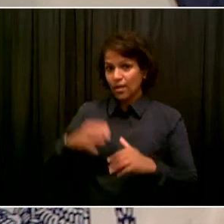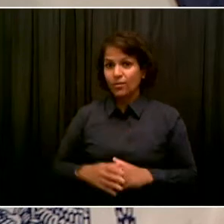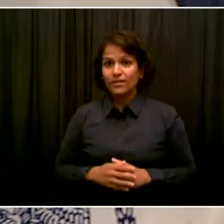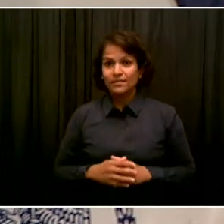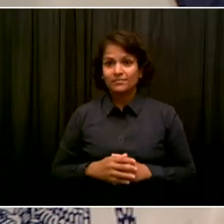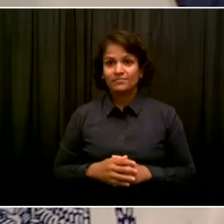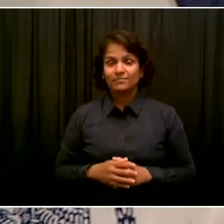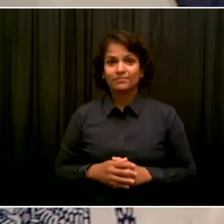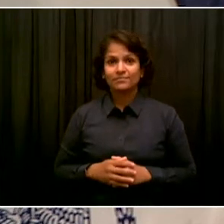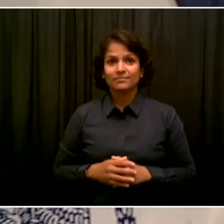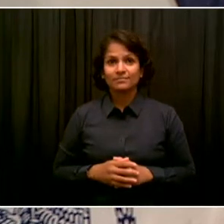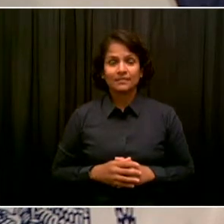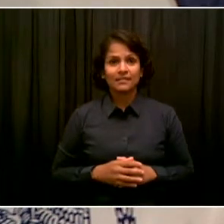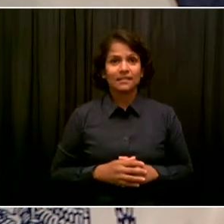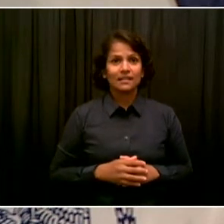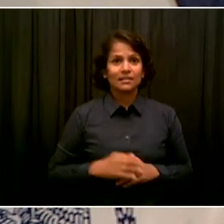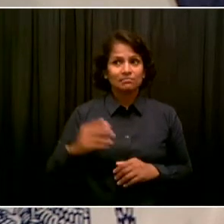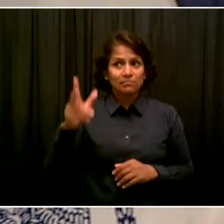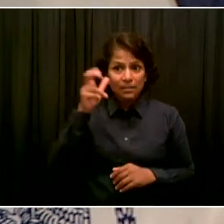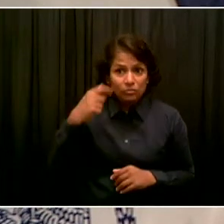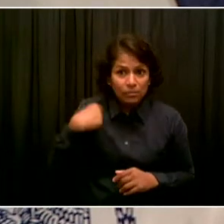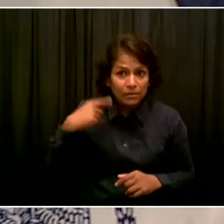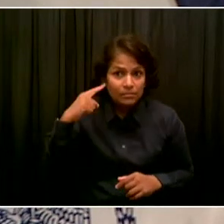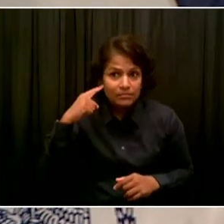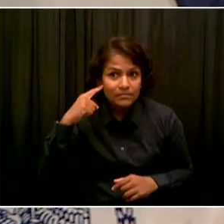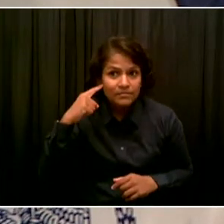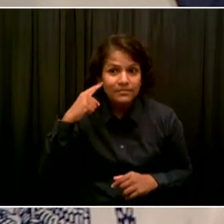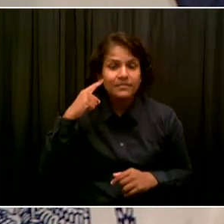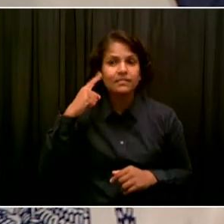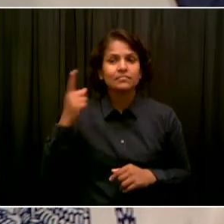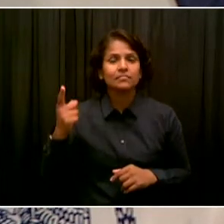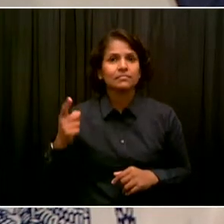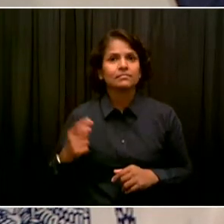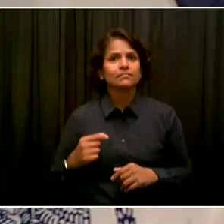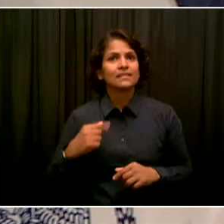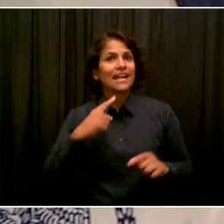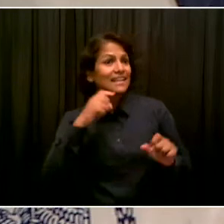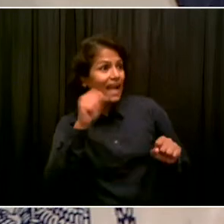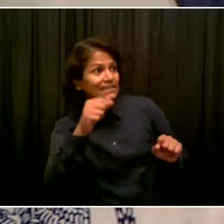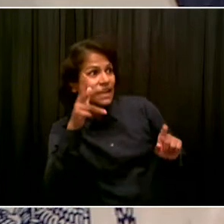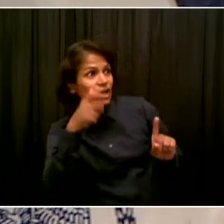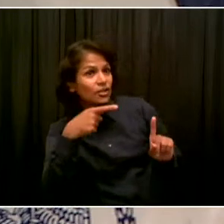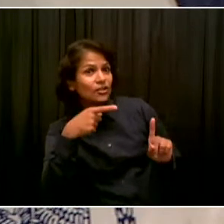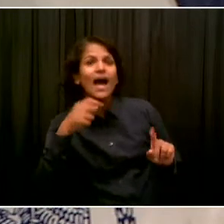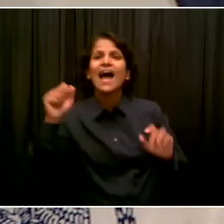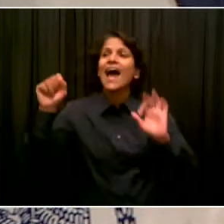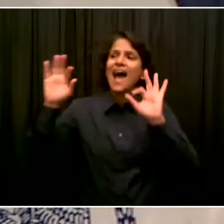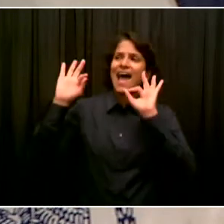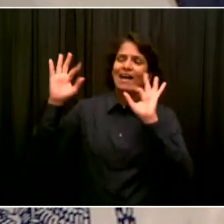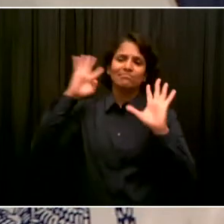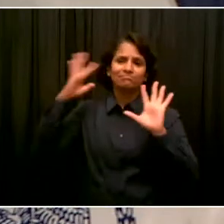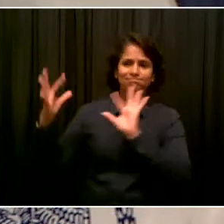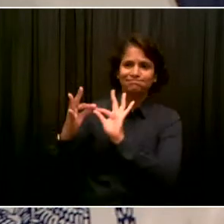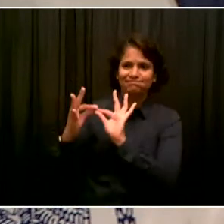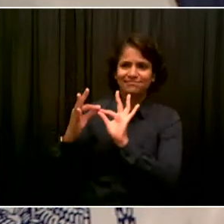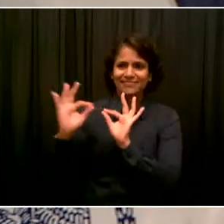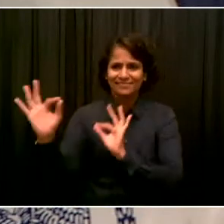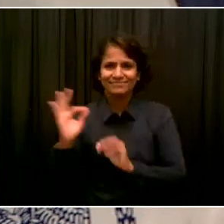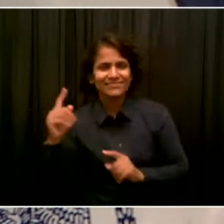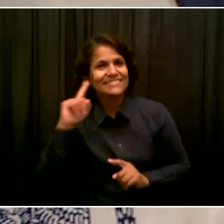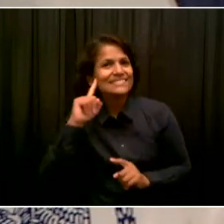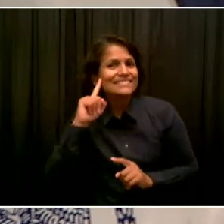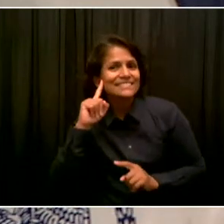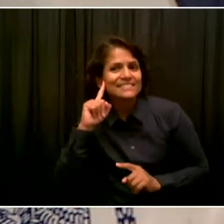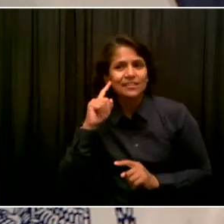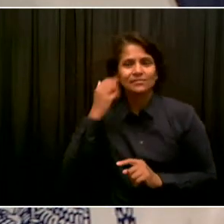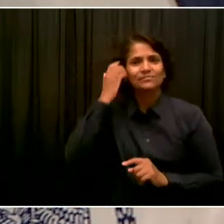Michelle, can you hear us? Can you hear me? Wait, there she is. You're faint, Michelle. Try